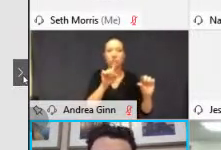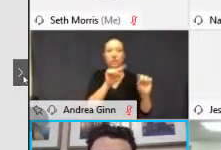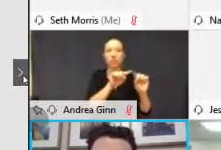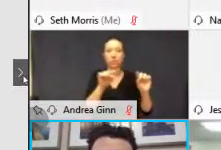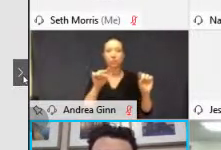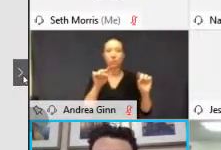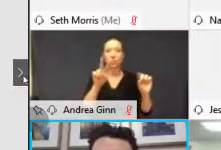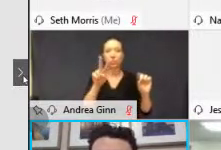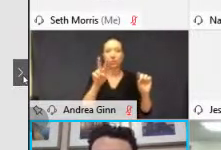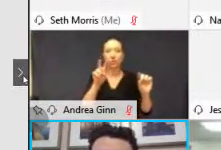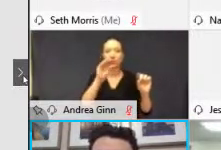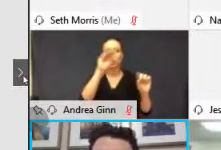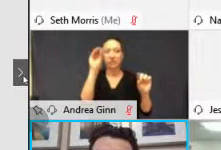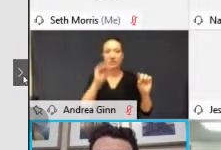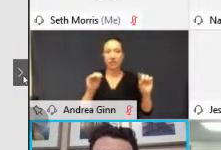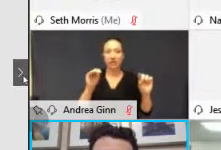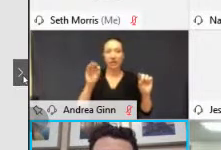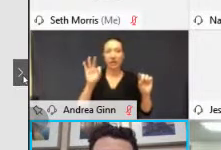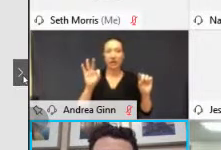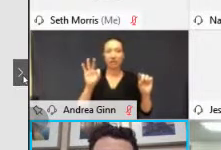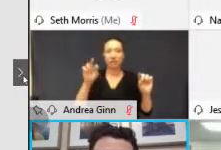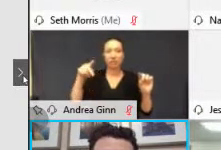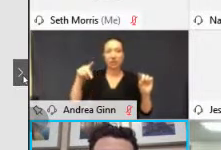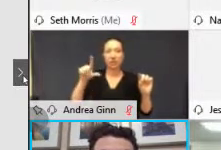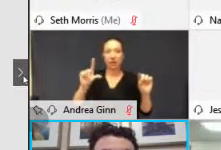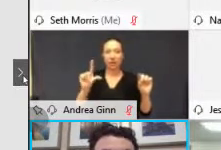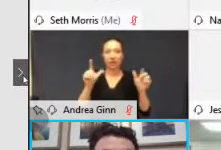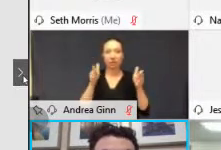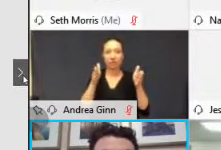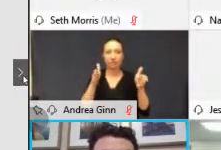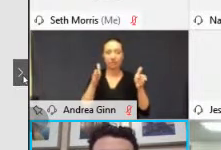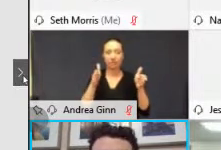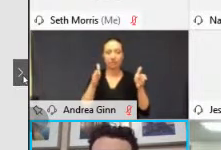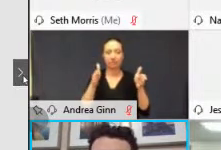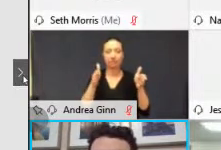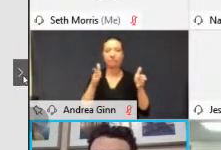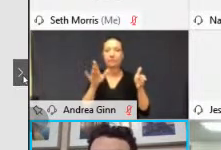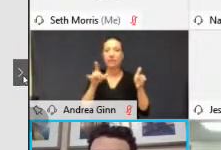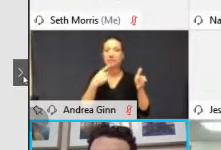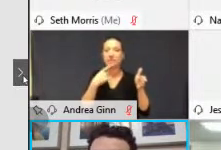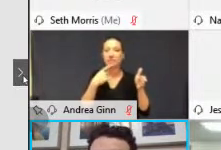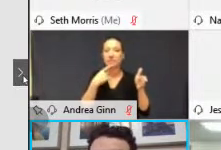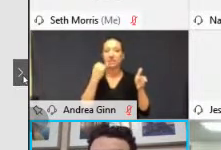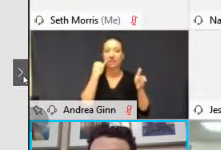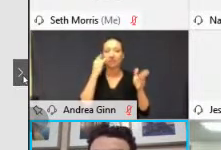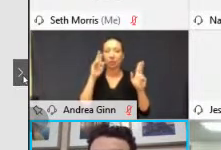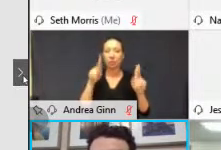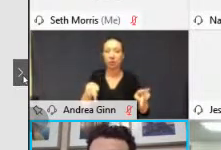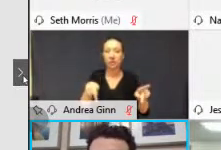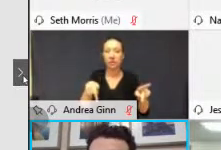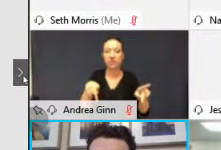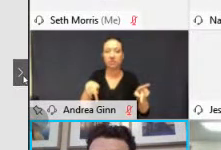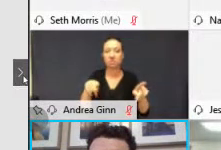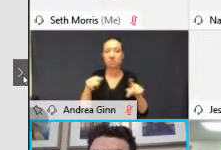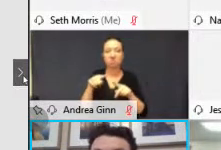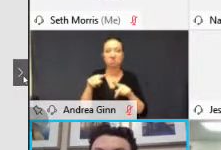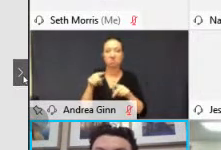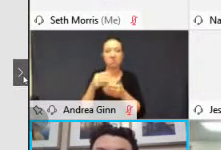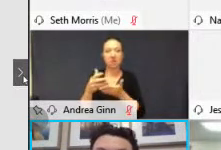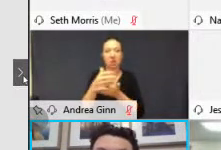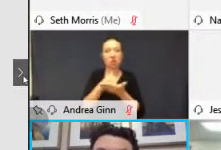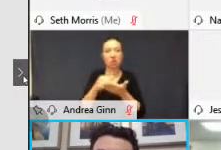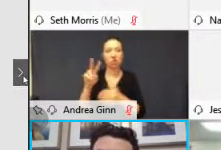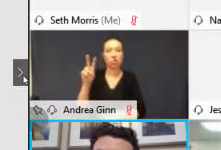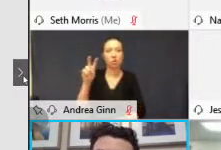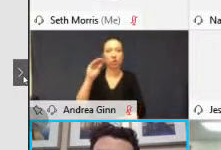FPL level. What this is saying is, for an individual at 200% of the federal poverty level,